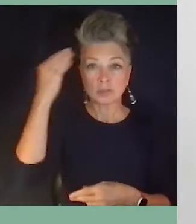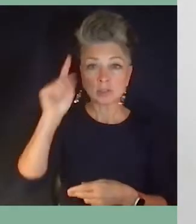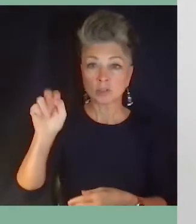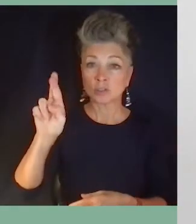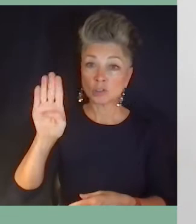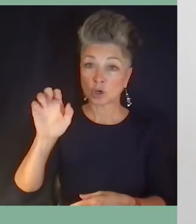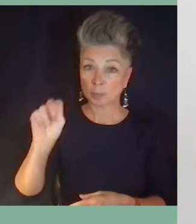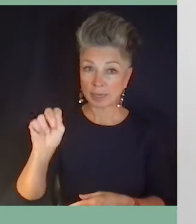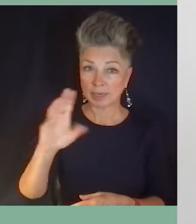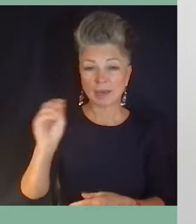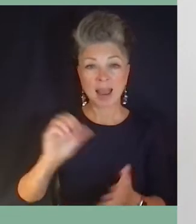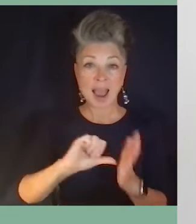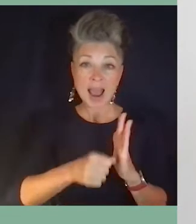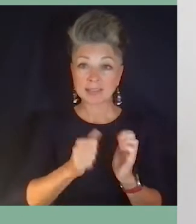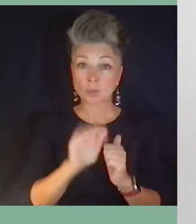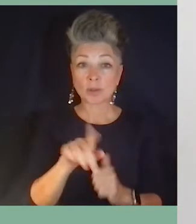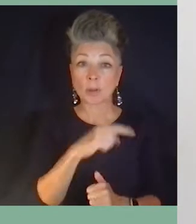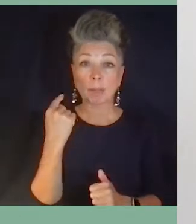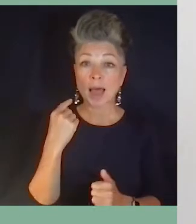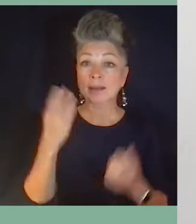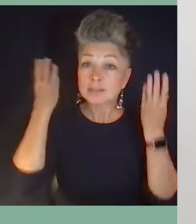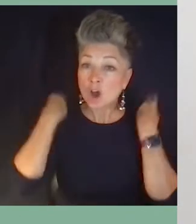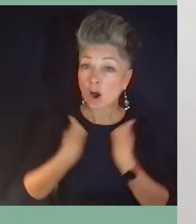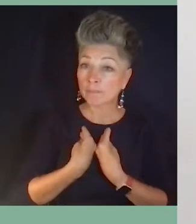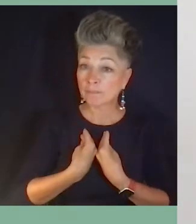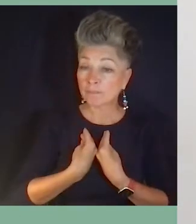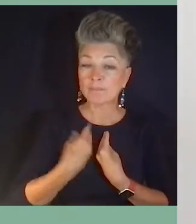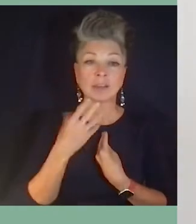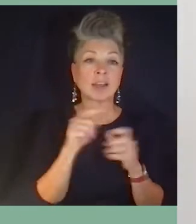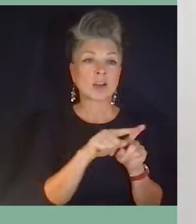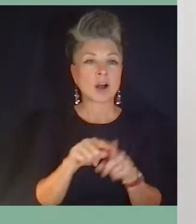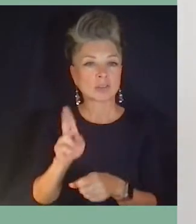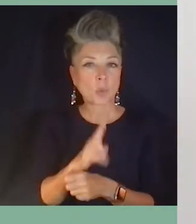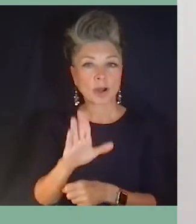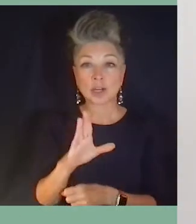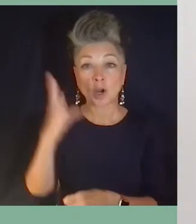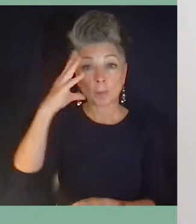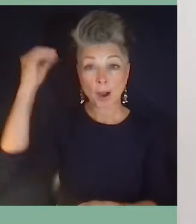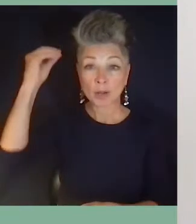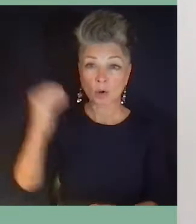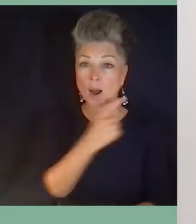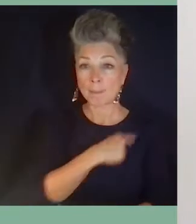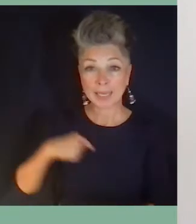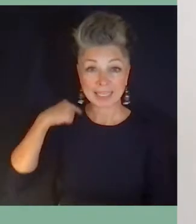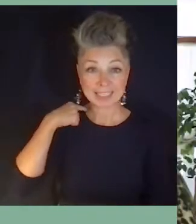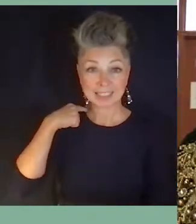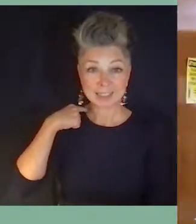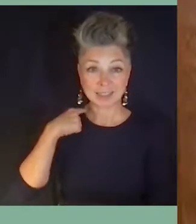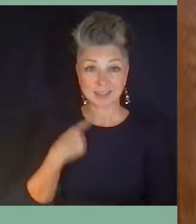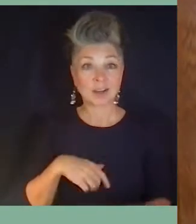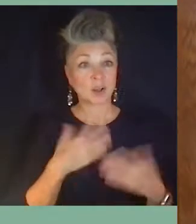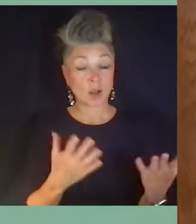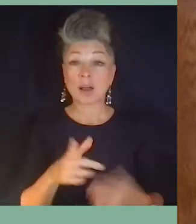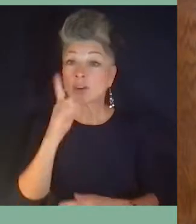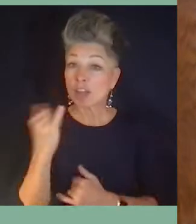turban. And she's accented it with her black scarf around her neck. And she also is wearing her Mardi Gras beads.